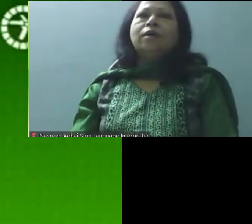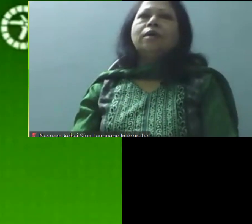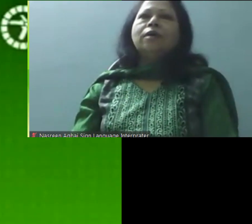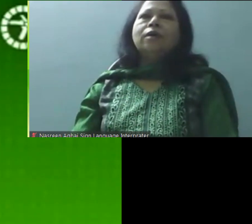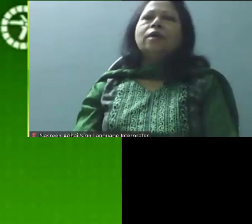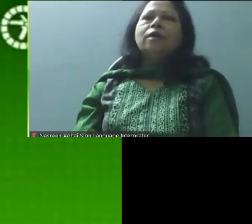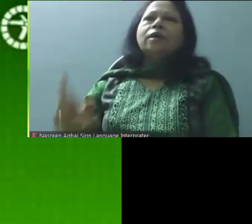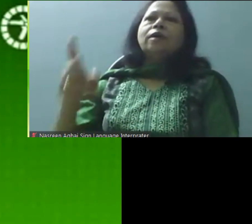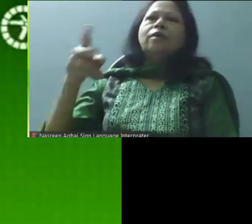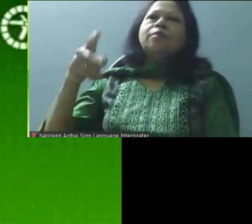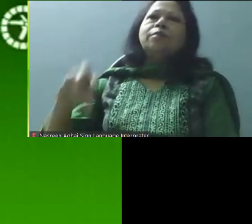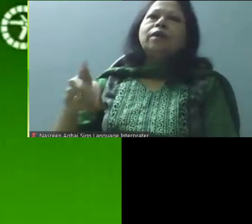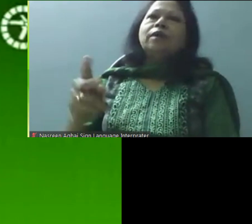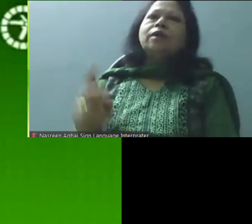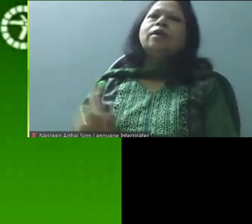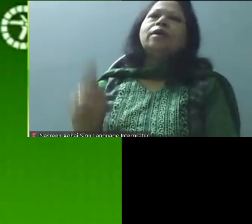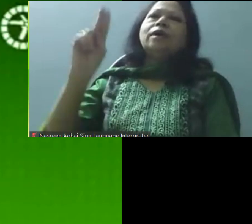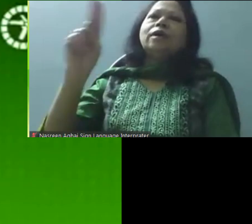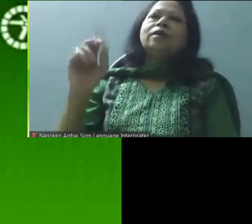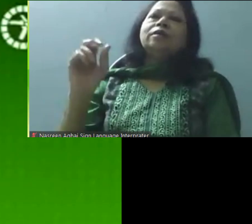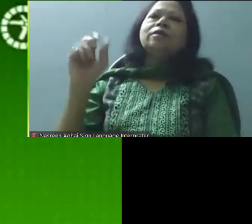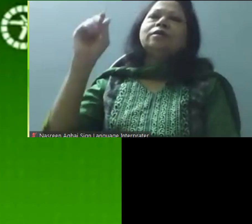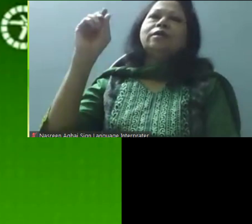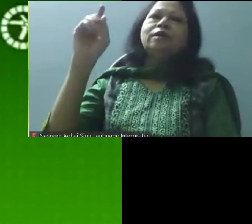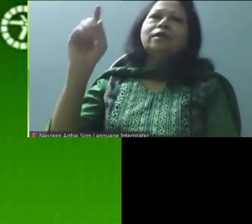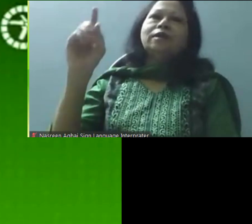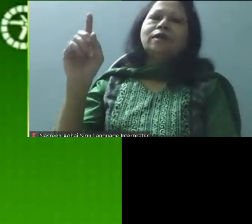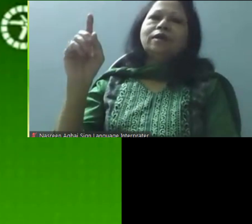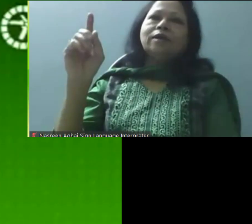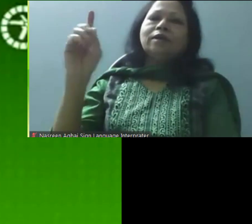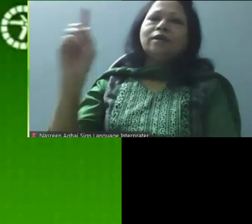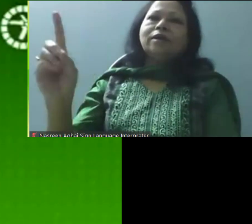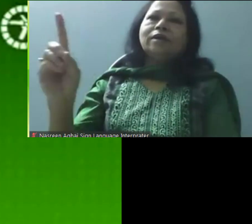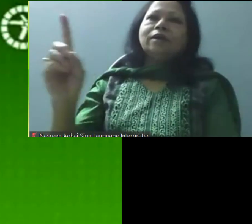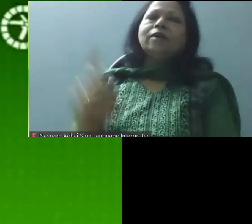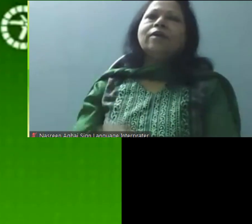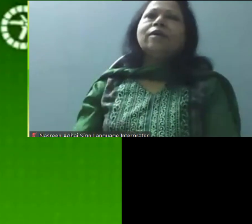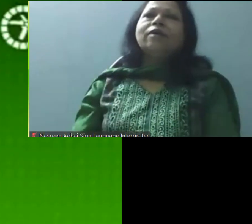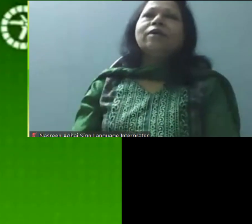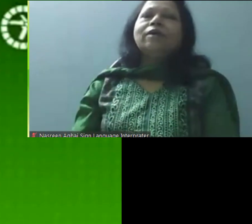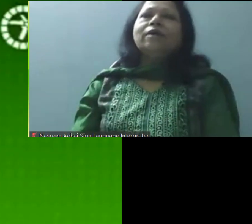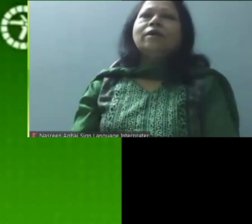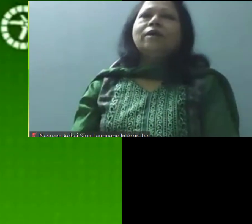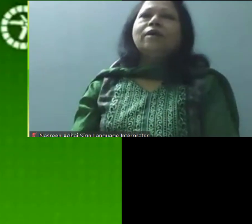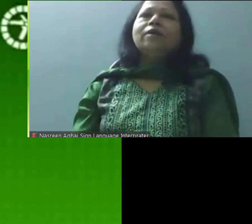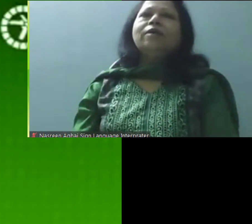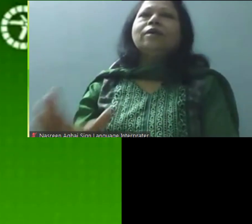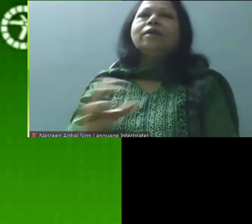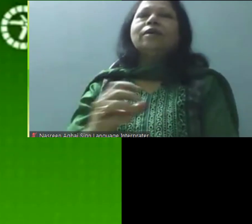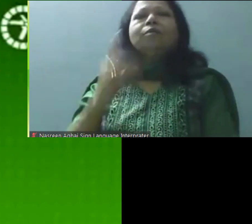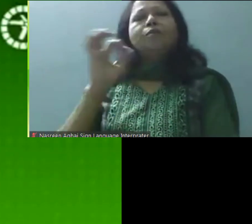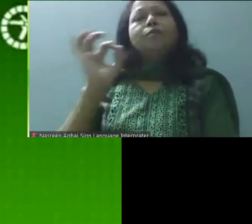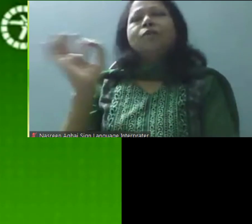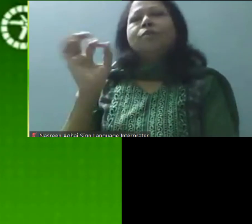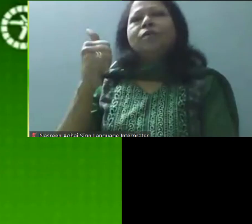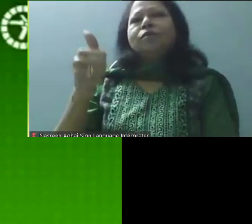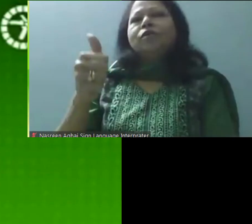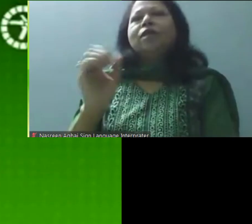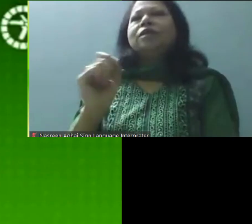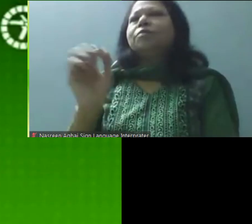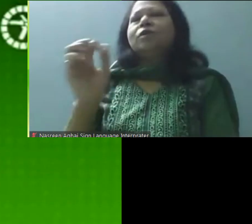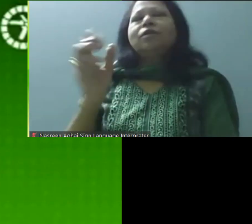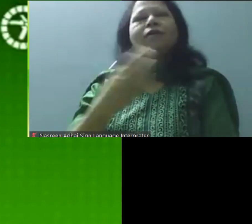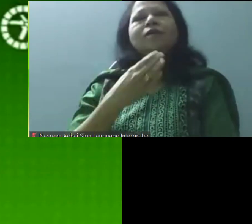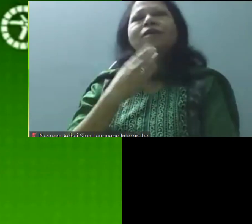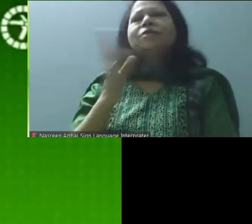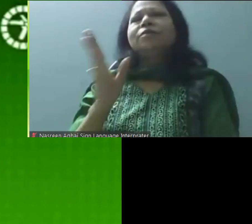Naeem and the INIT more broadly on behalf of us all for pulling this together. You've done a fantastic amount of work. I'm very grateful for